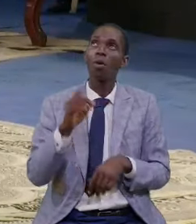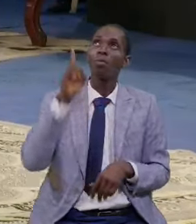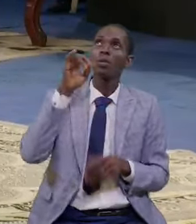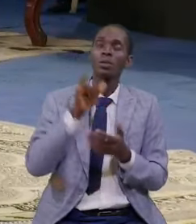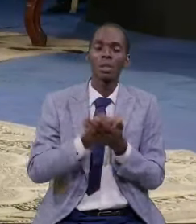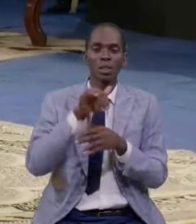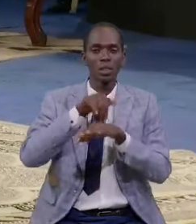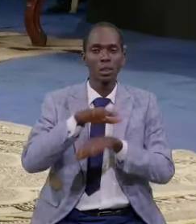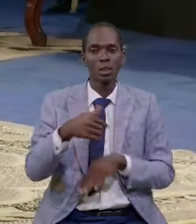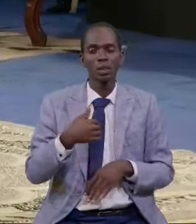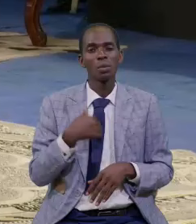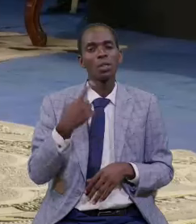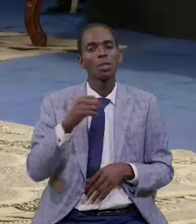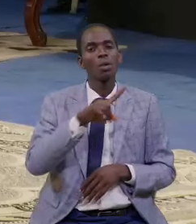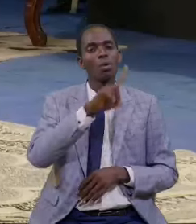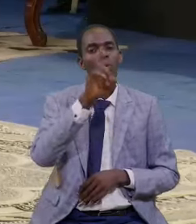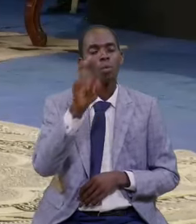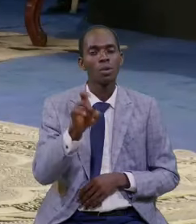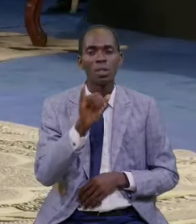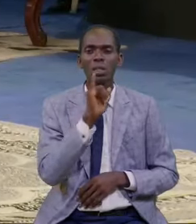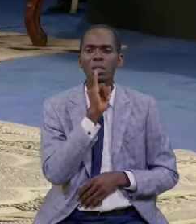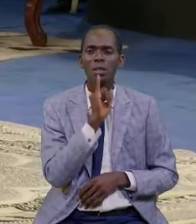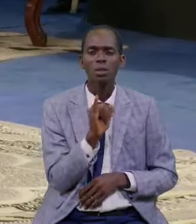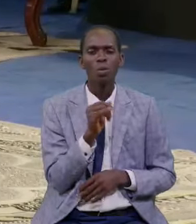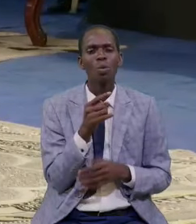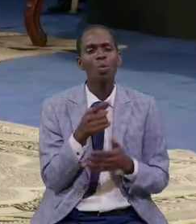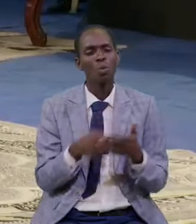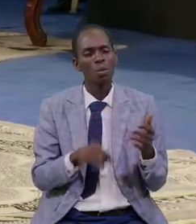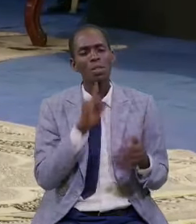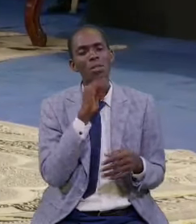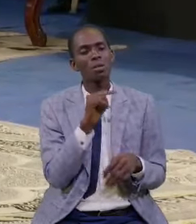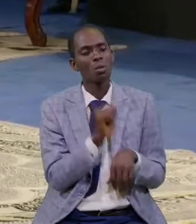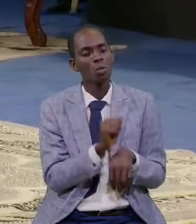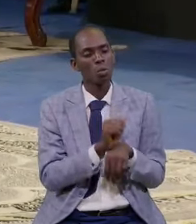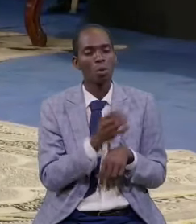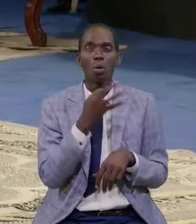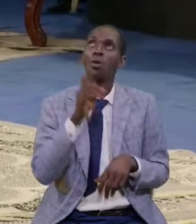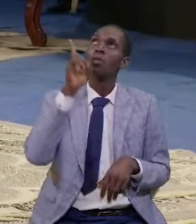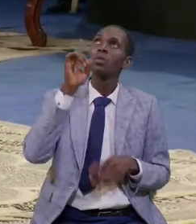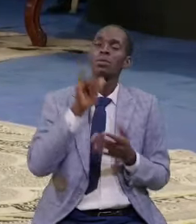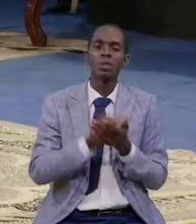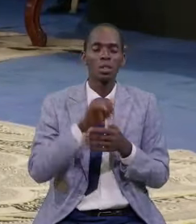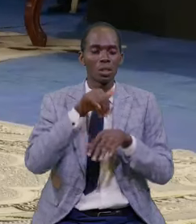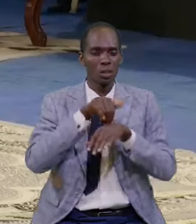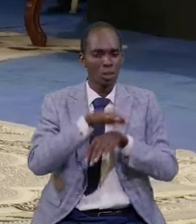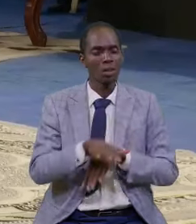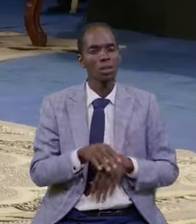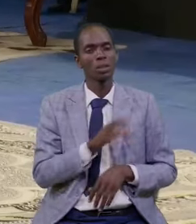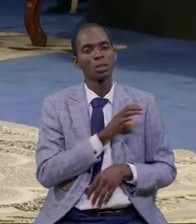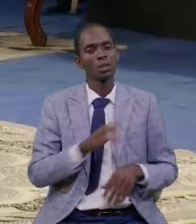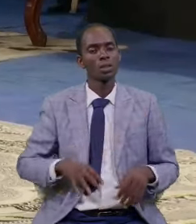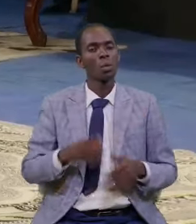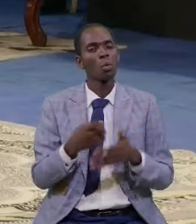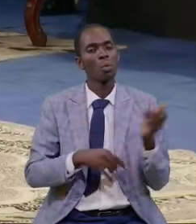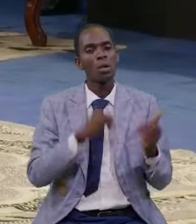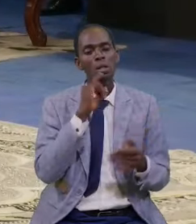The question is, what the work of him that sent Christ, that